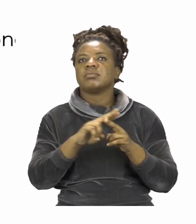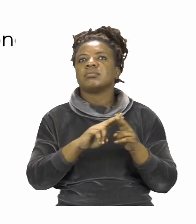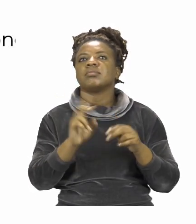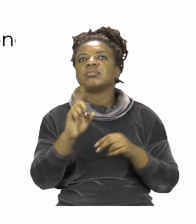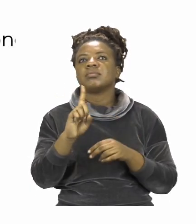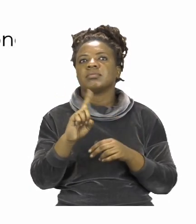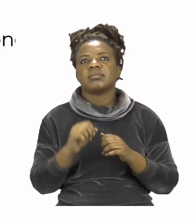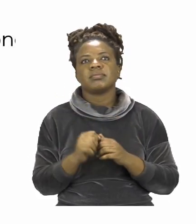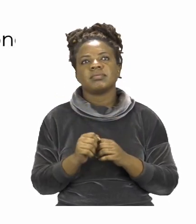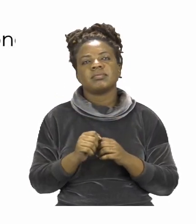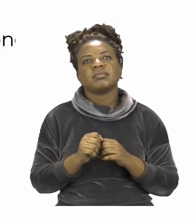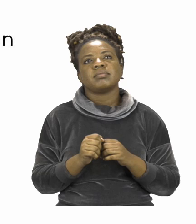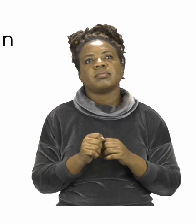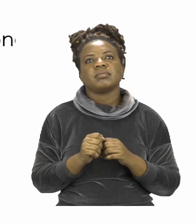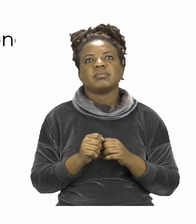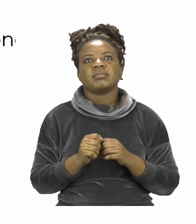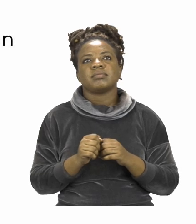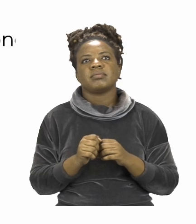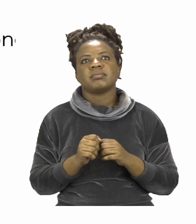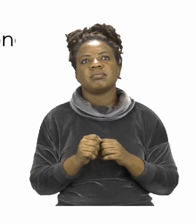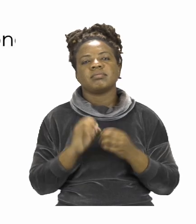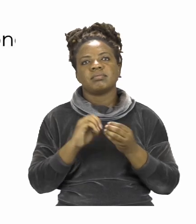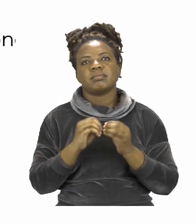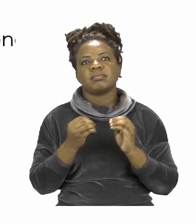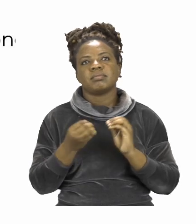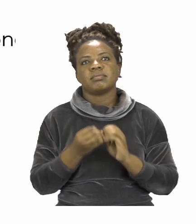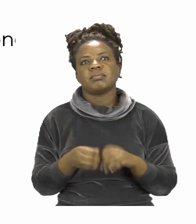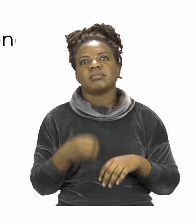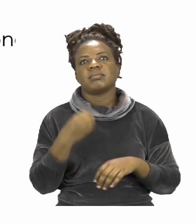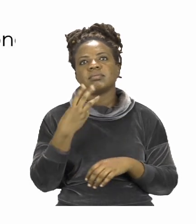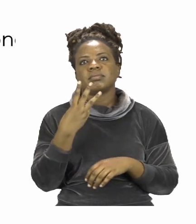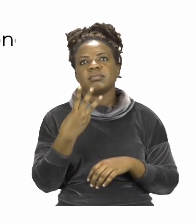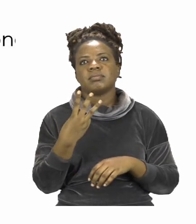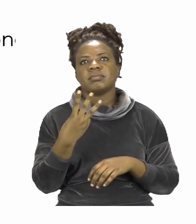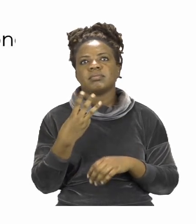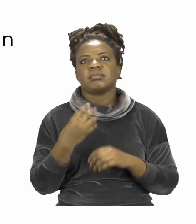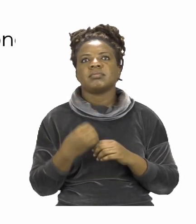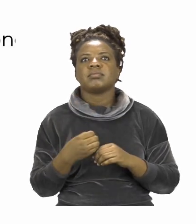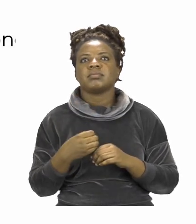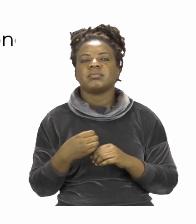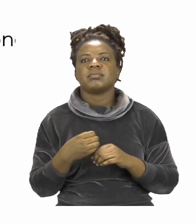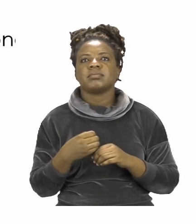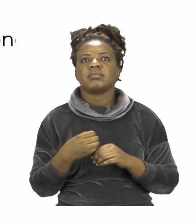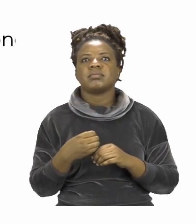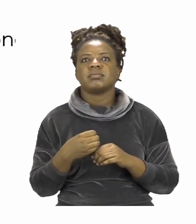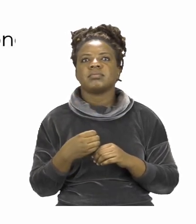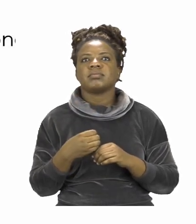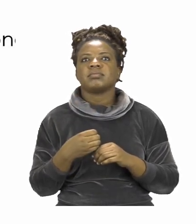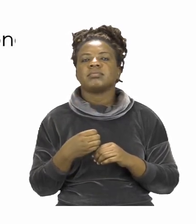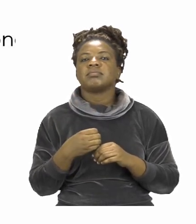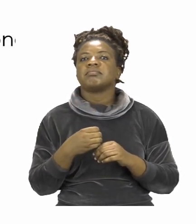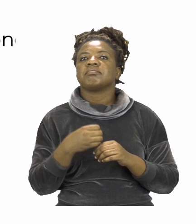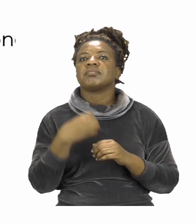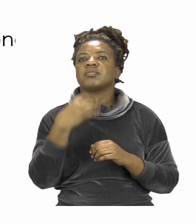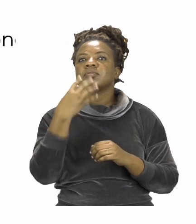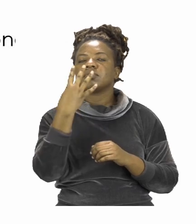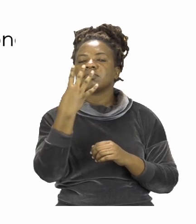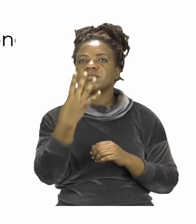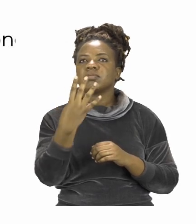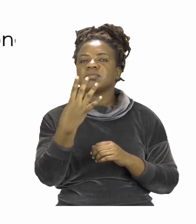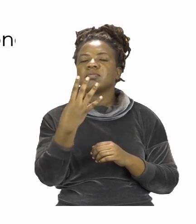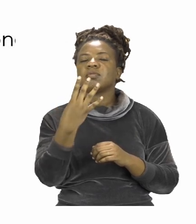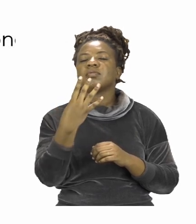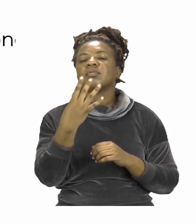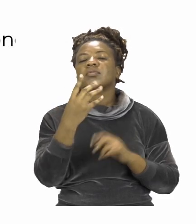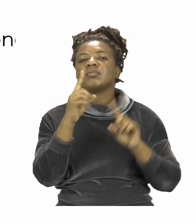Number 3 says, name the 4 things that you can taste.